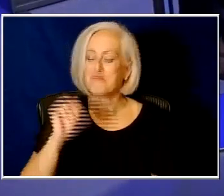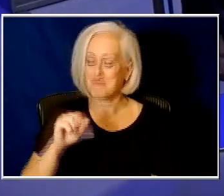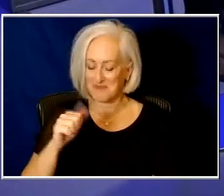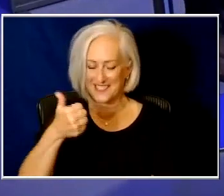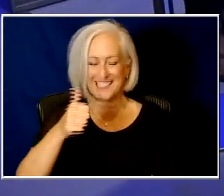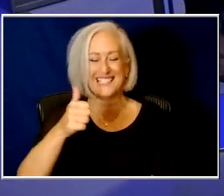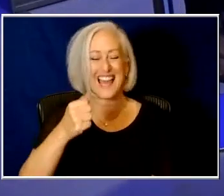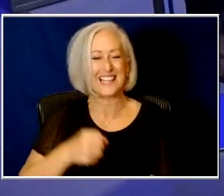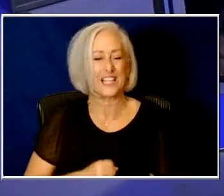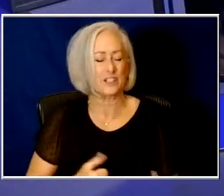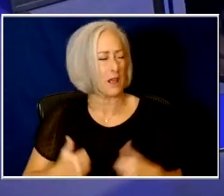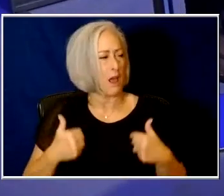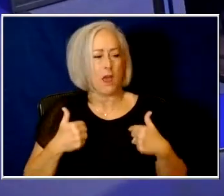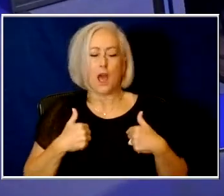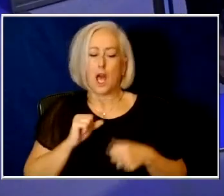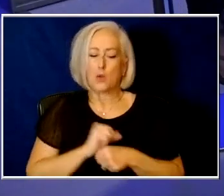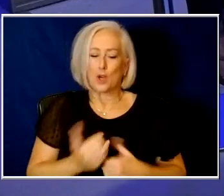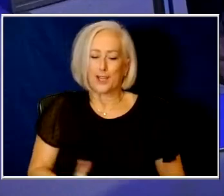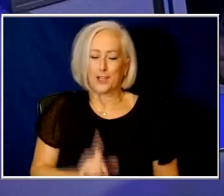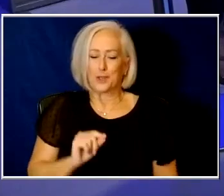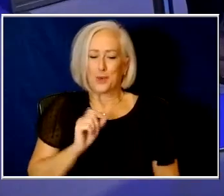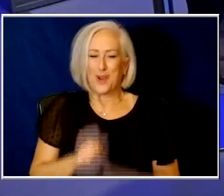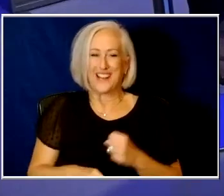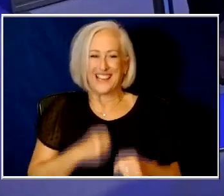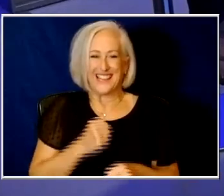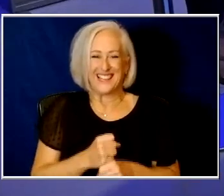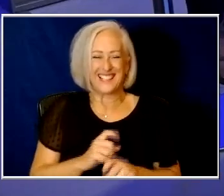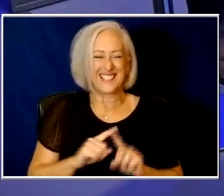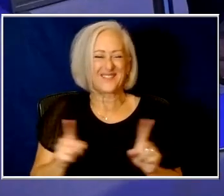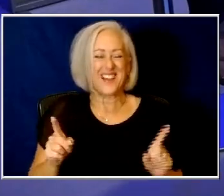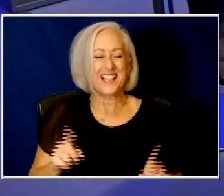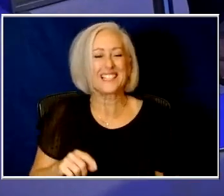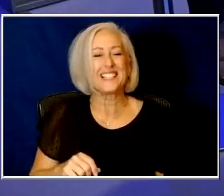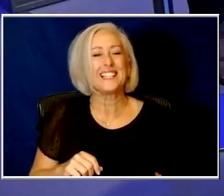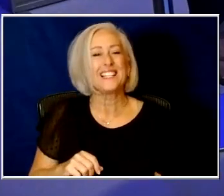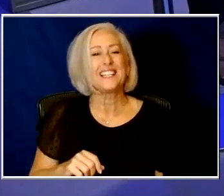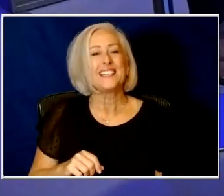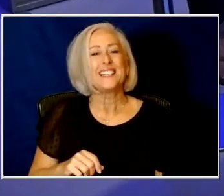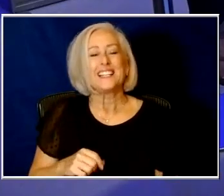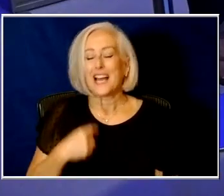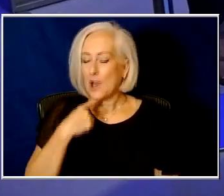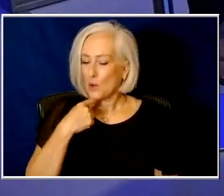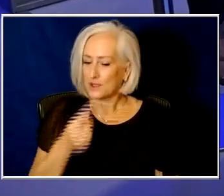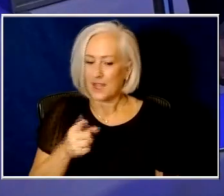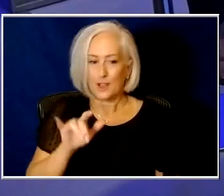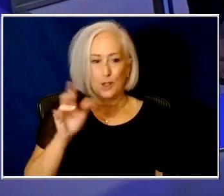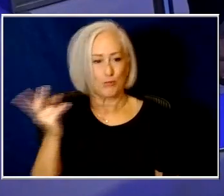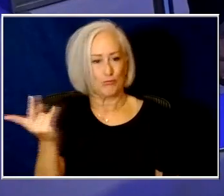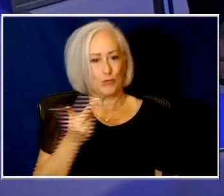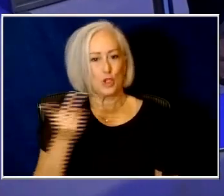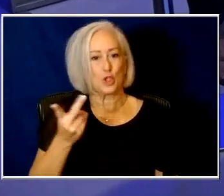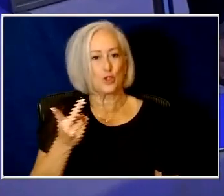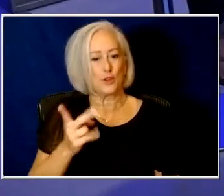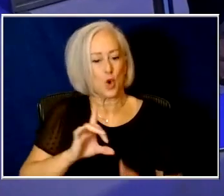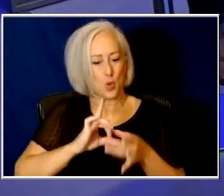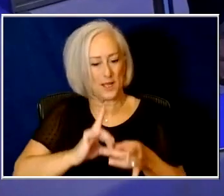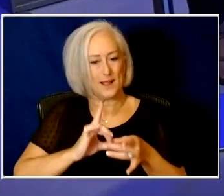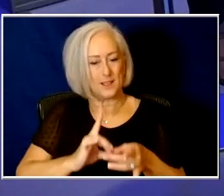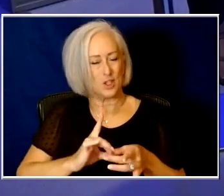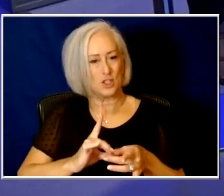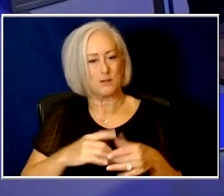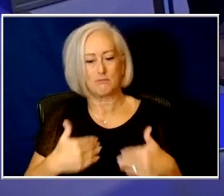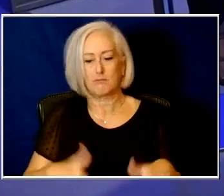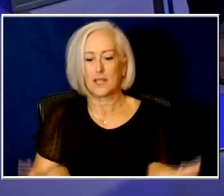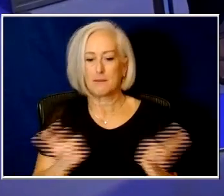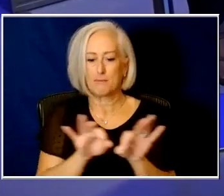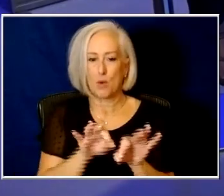years here. The person I've been with, Joyce Funk, and I tell you that relationship is so important for patients because you all are the front